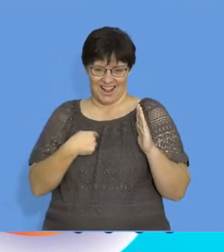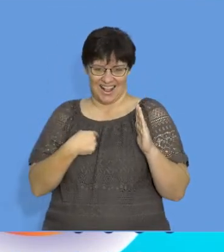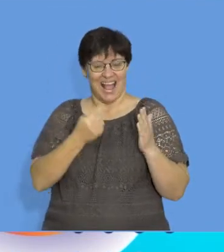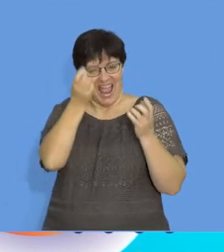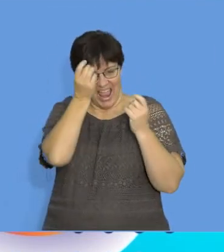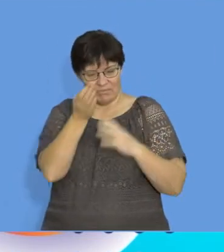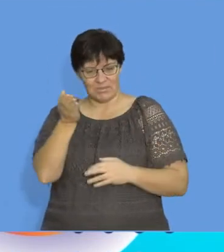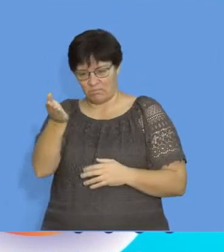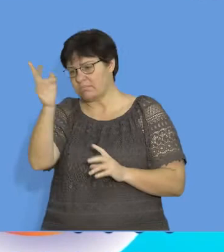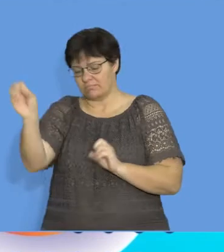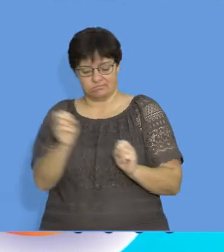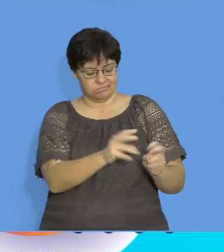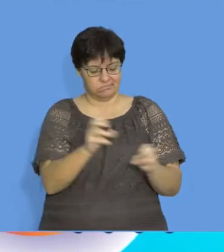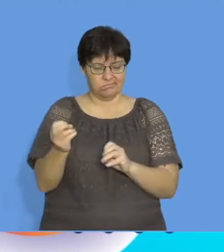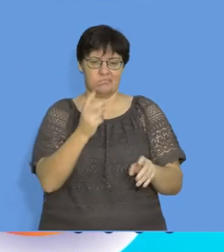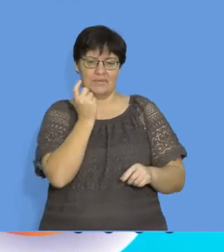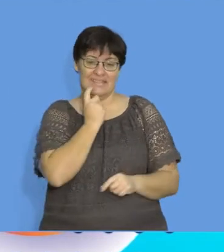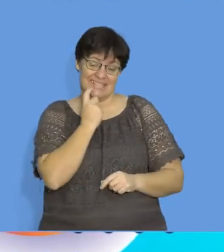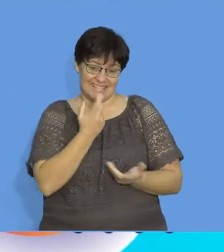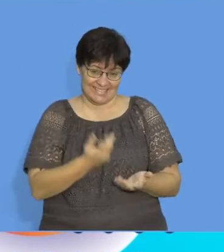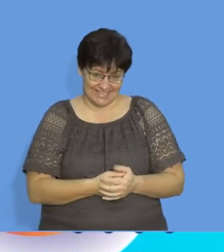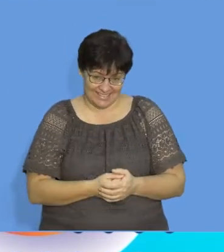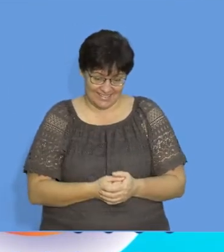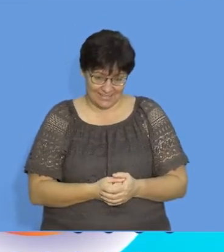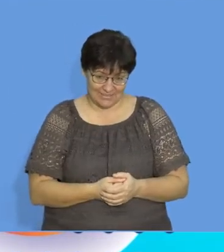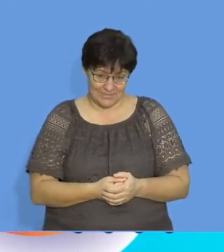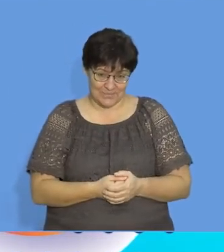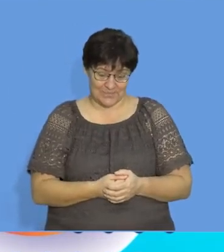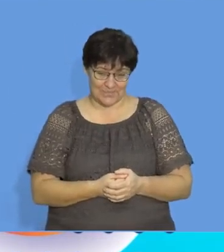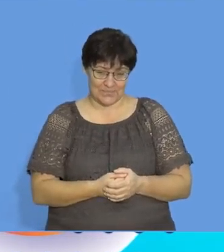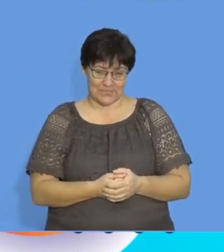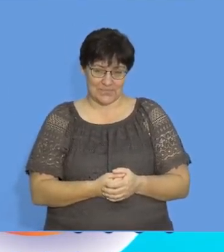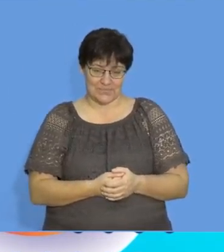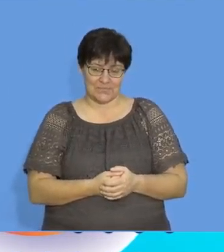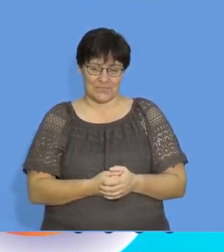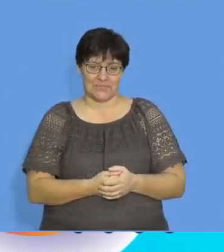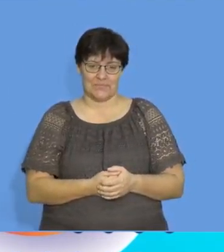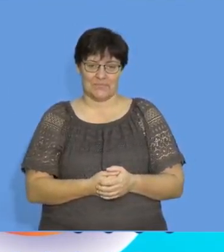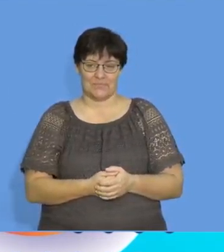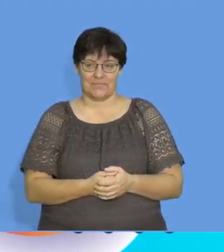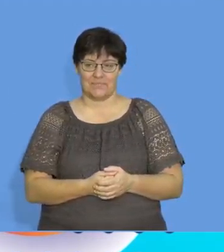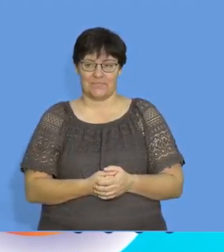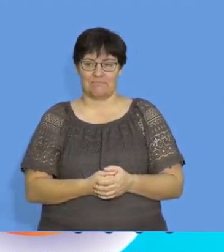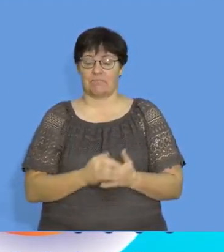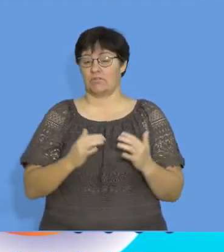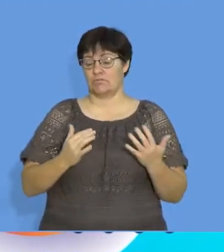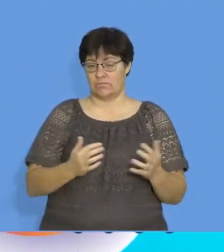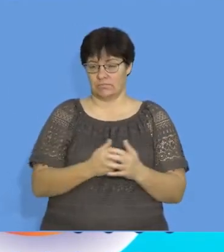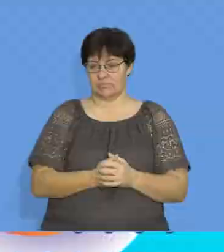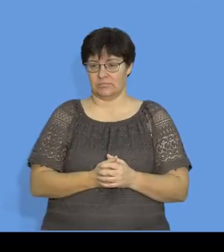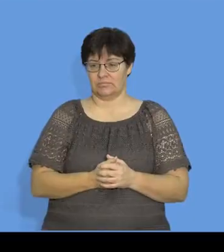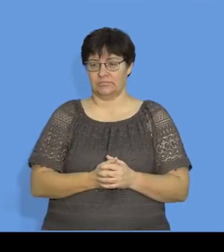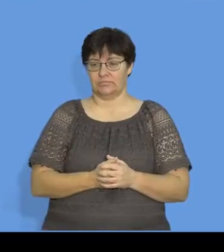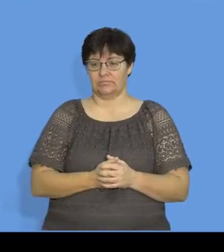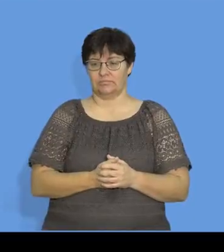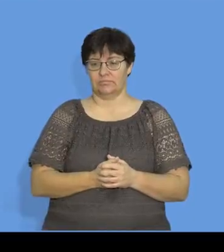the information I need from the question. It makes it a bit easier for us, okay? So,